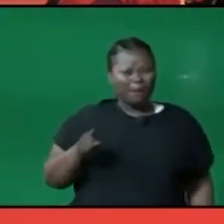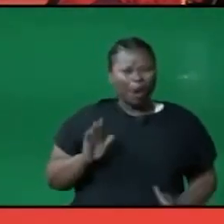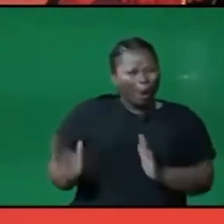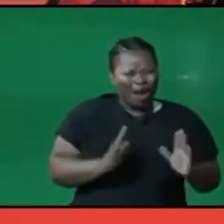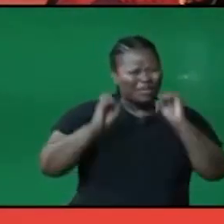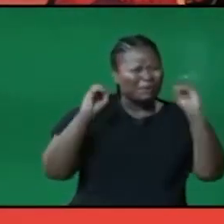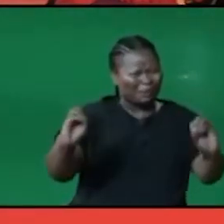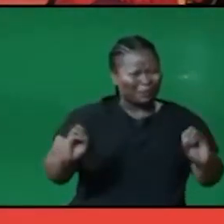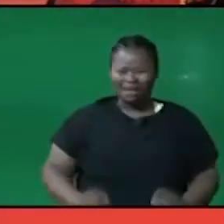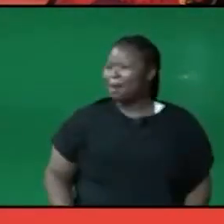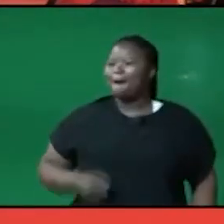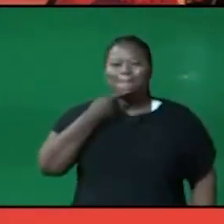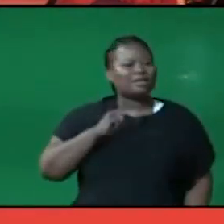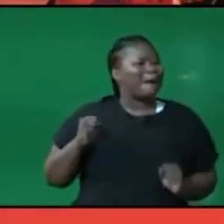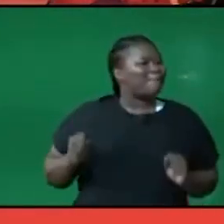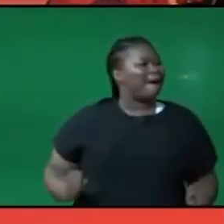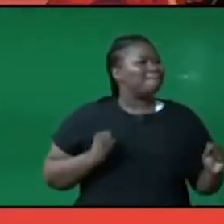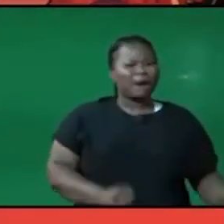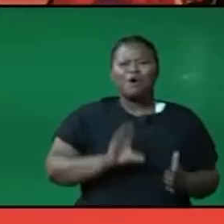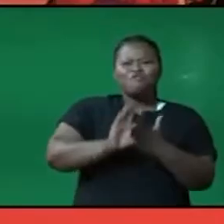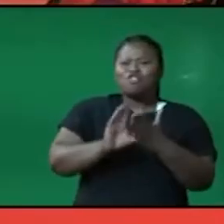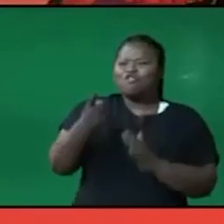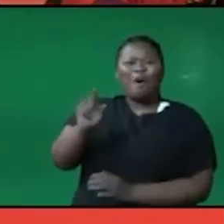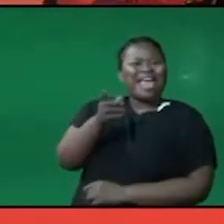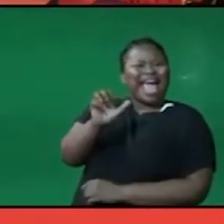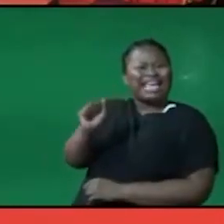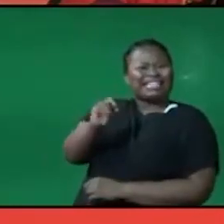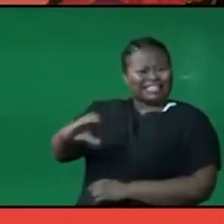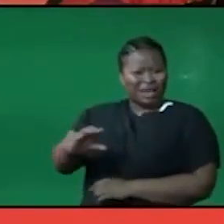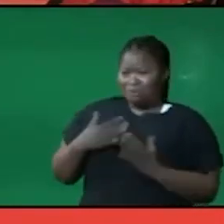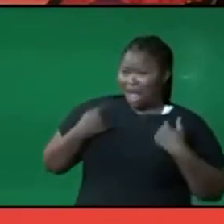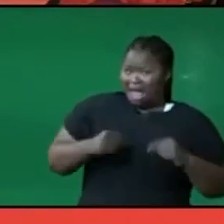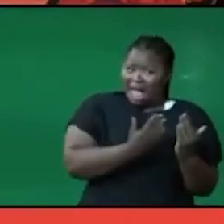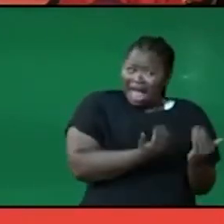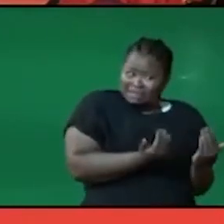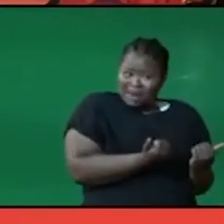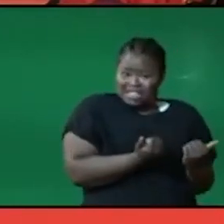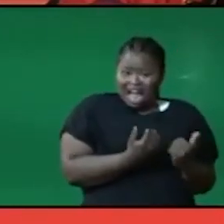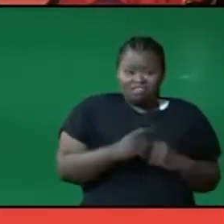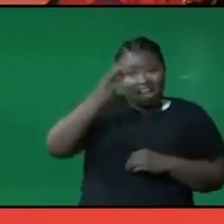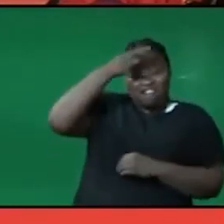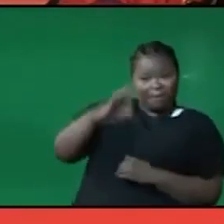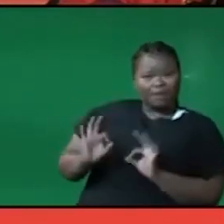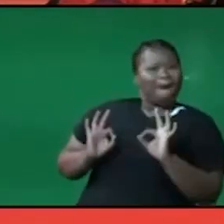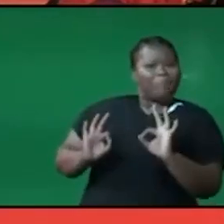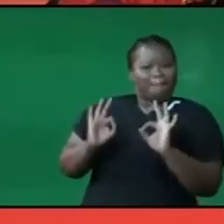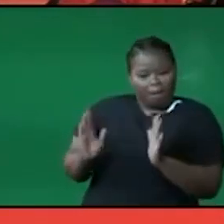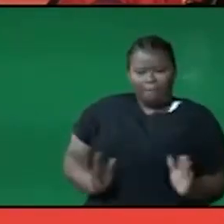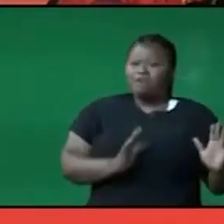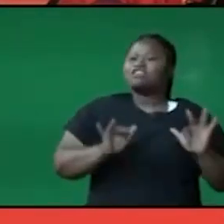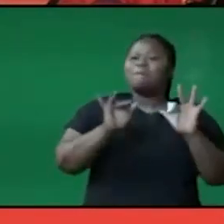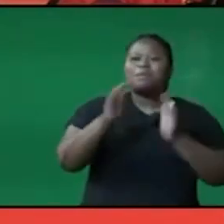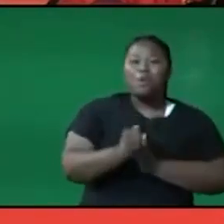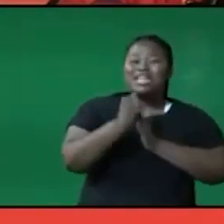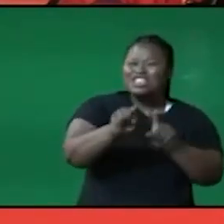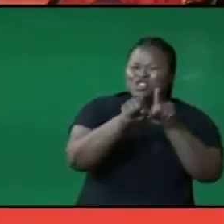disorganized. But you keep on voting for such people and then expect organized government when the people who are leading